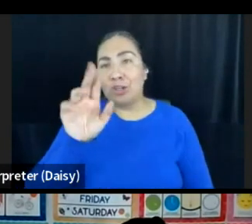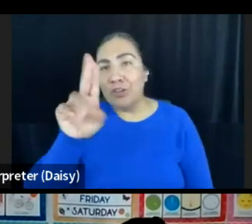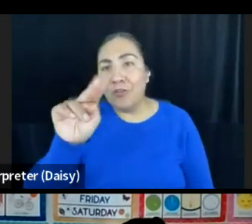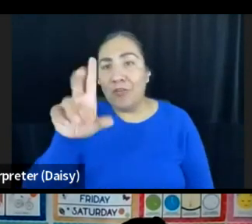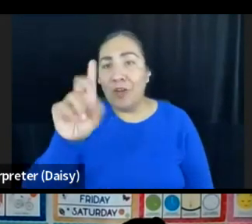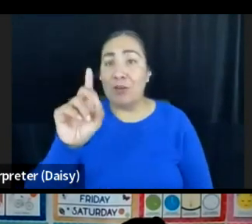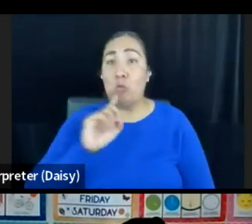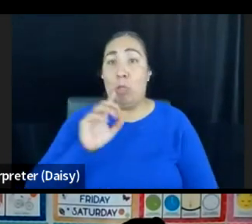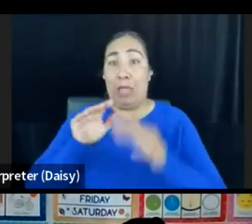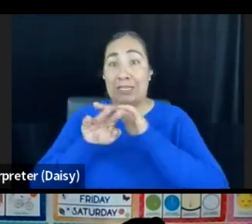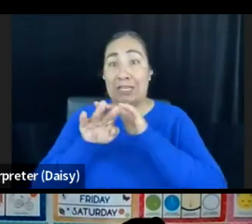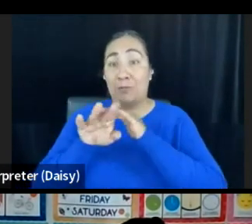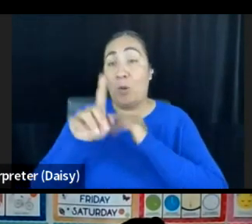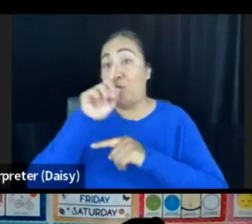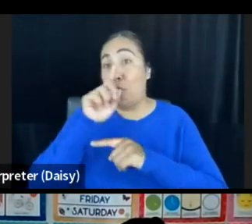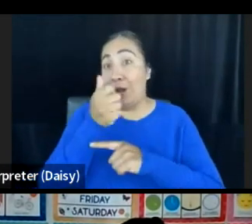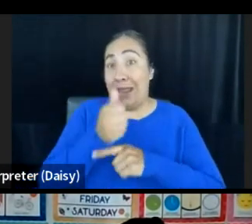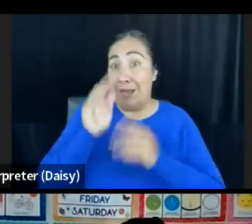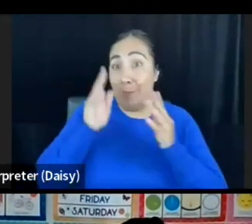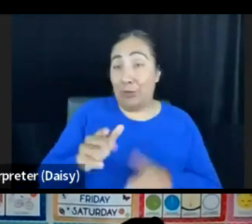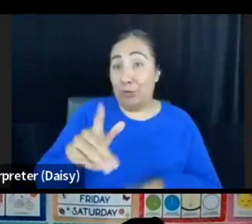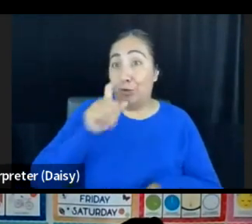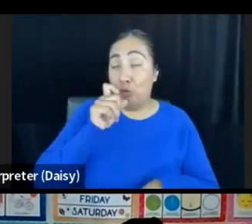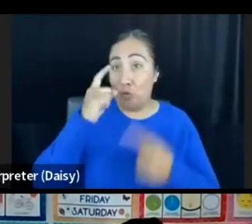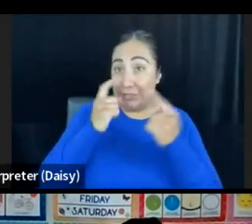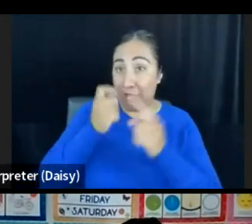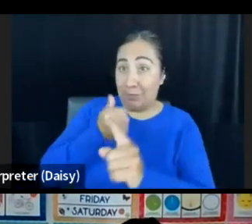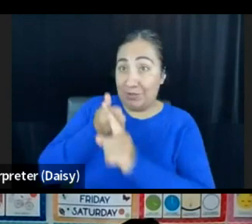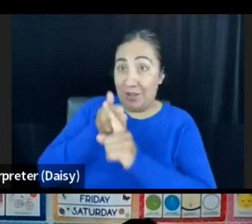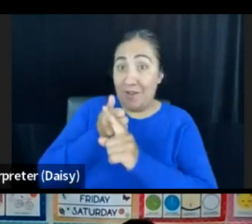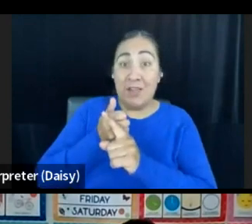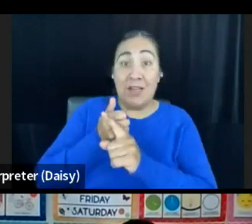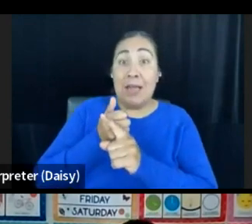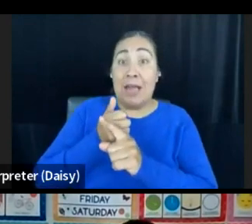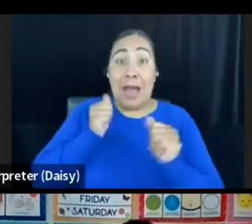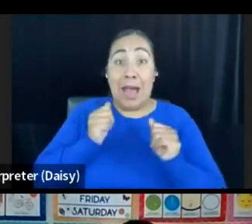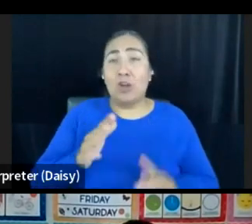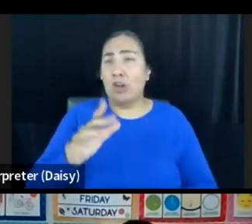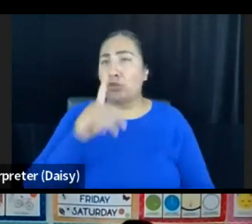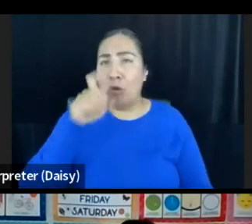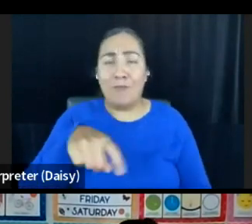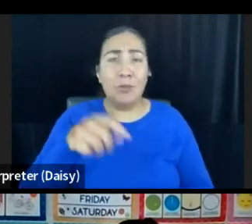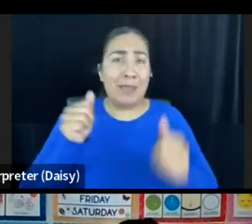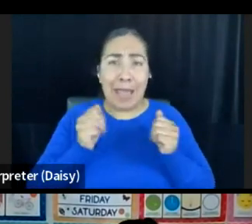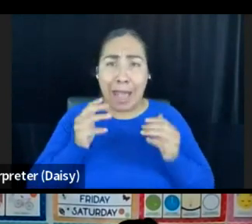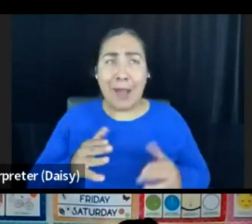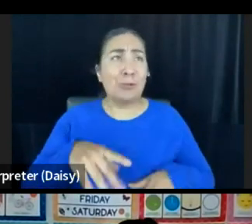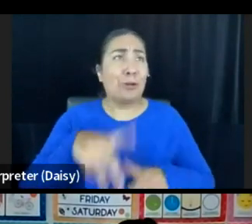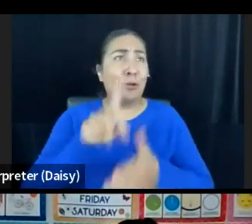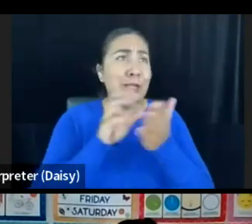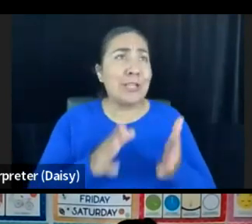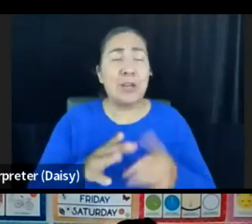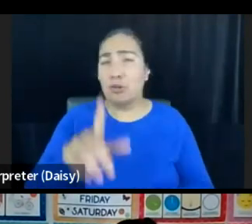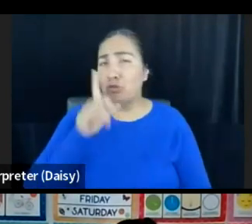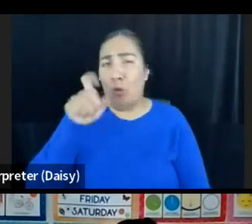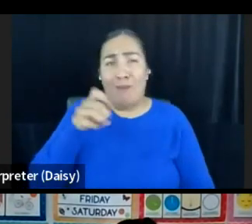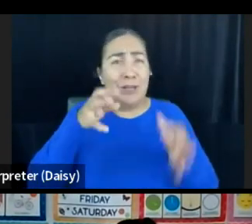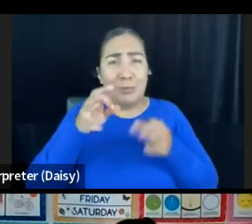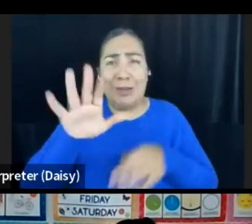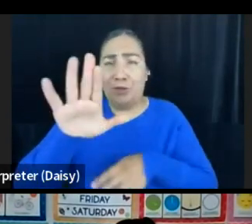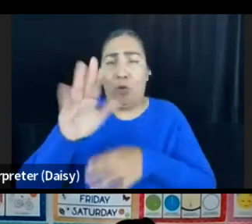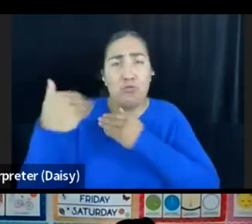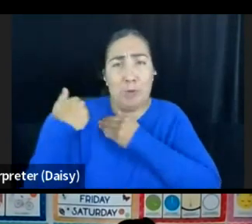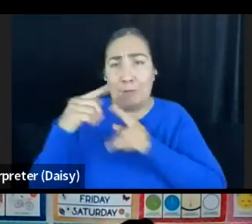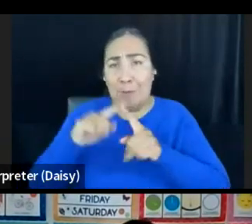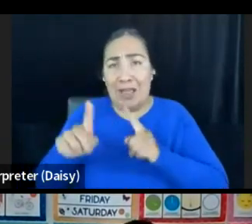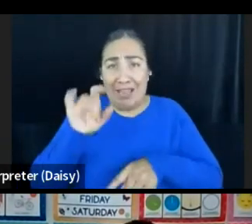who considers themselves an artist. You don't have to be an actor, you don't have to be a designer. You don't really need to explain yourself, honestly. But if you work